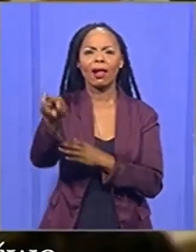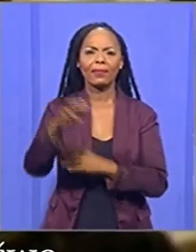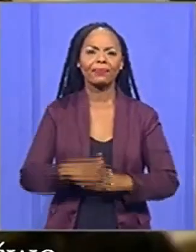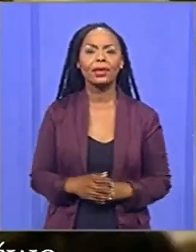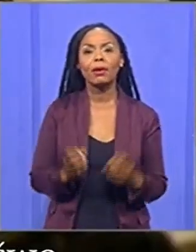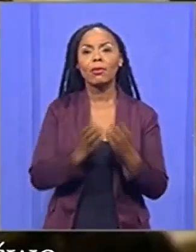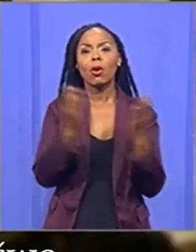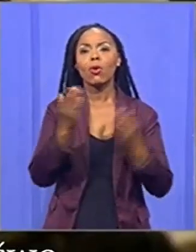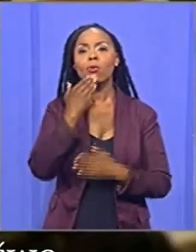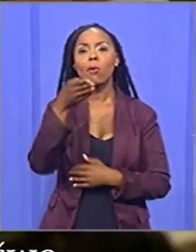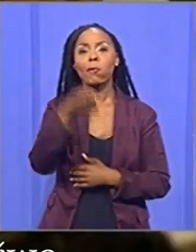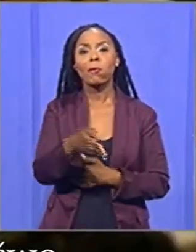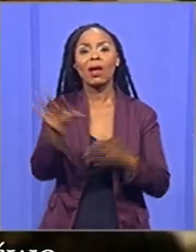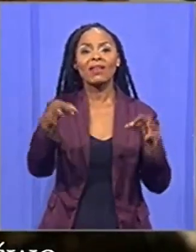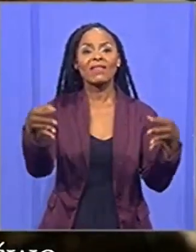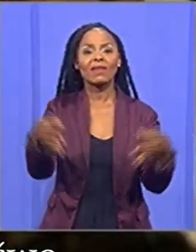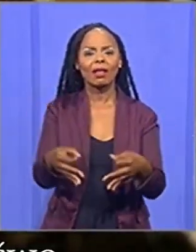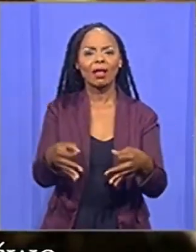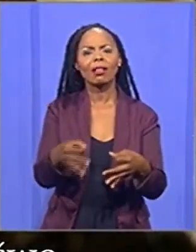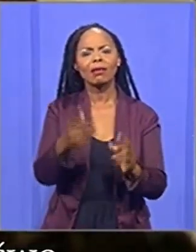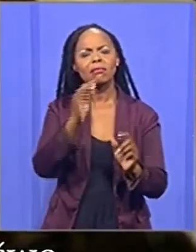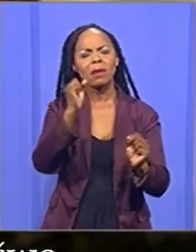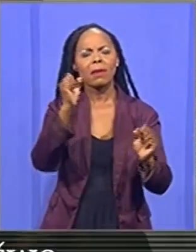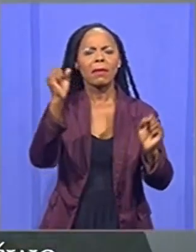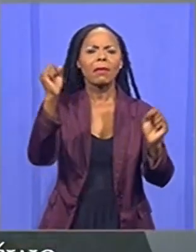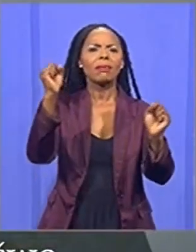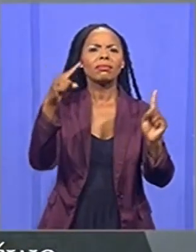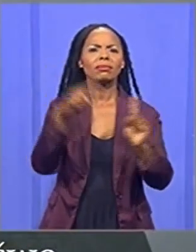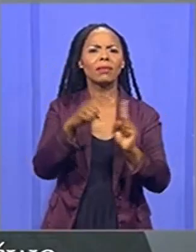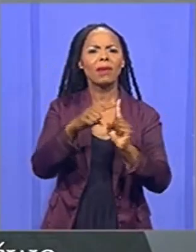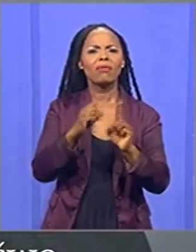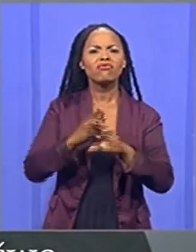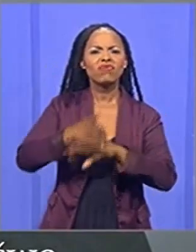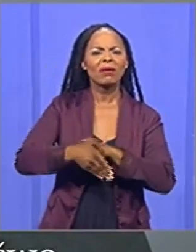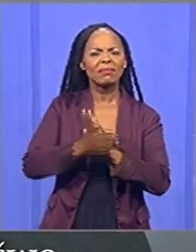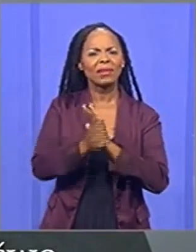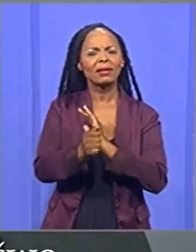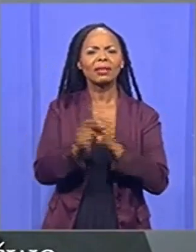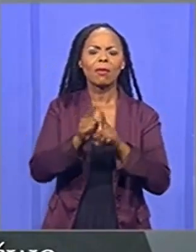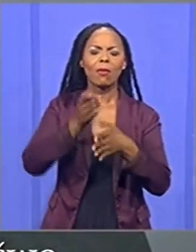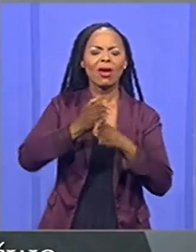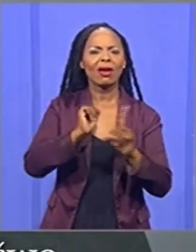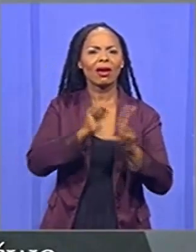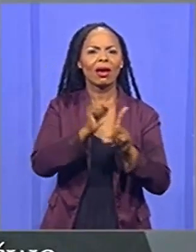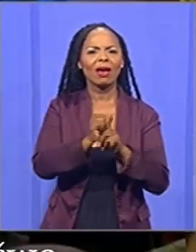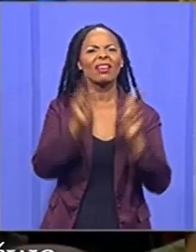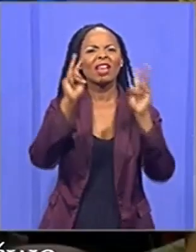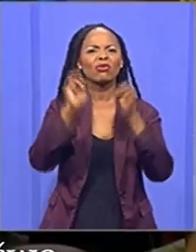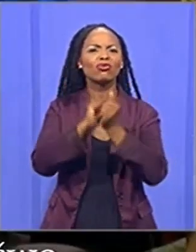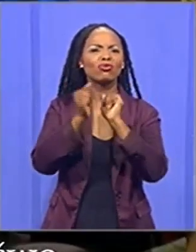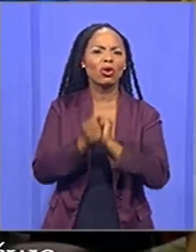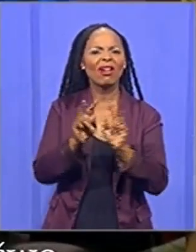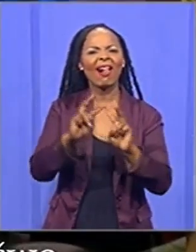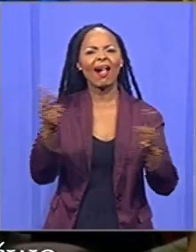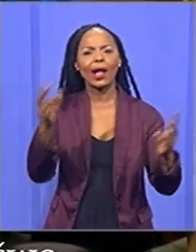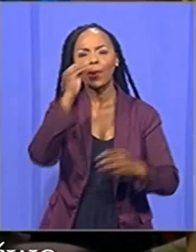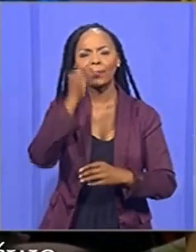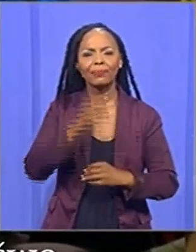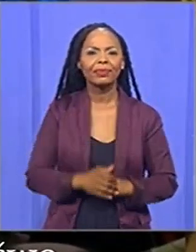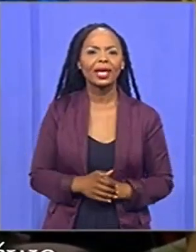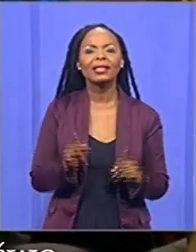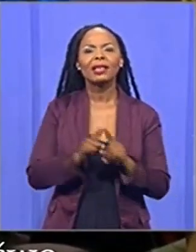ba le gona tirelong ya poloko ba retile tema yeo a ikgathilego gomme go tša dipapadi le dikgokagano